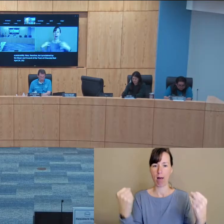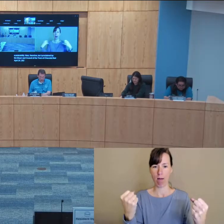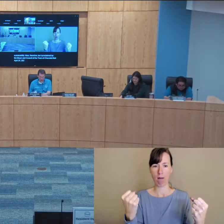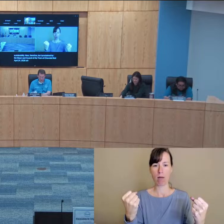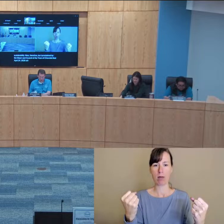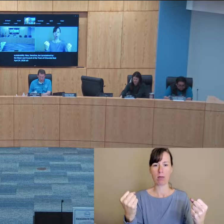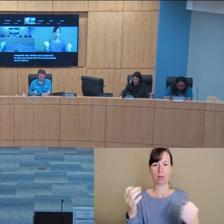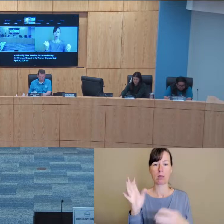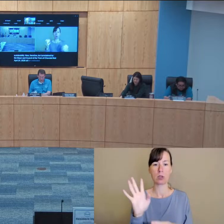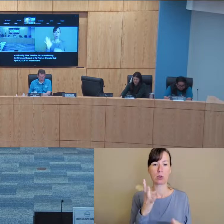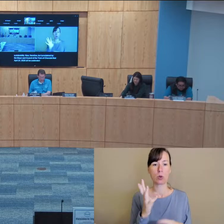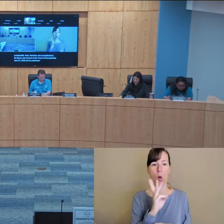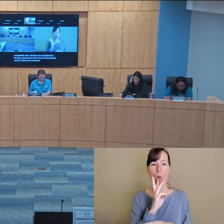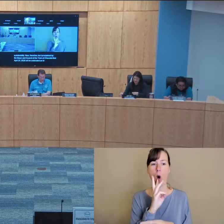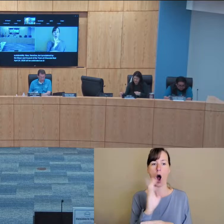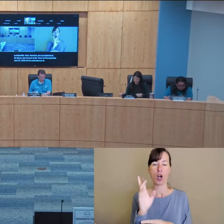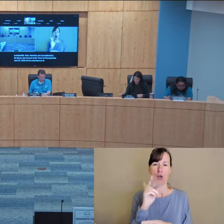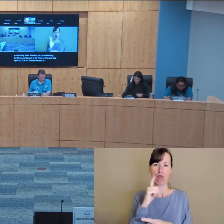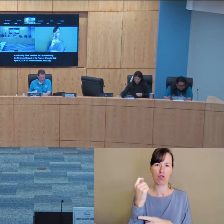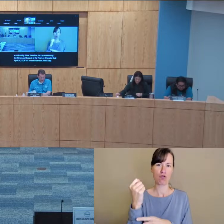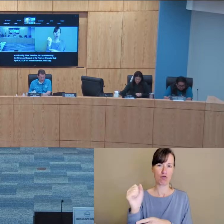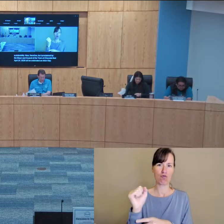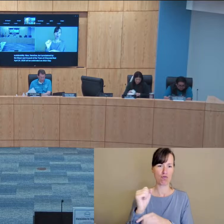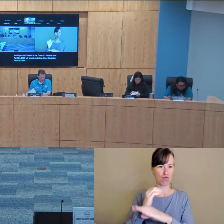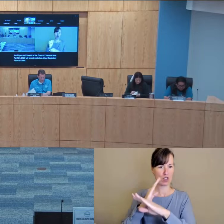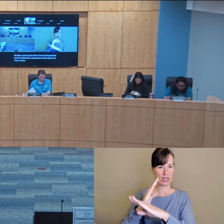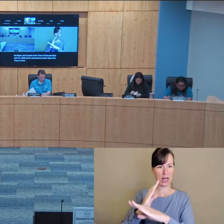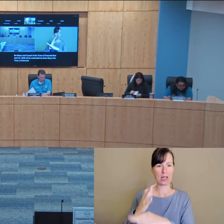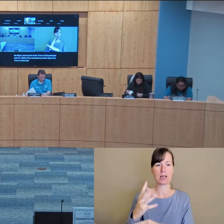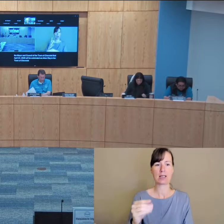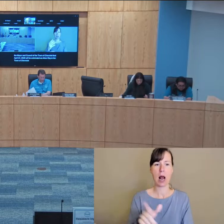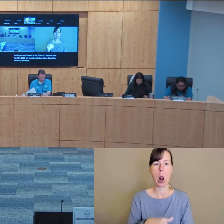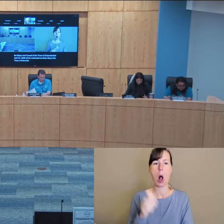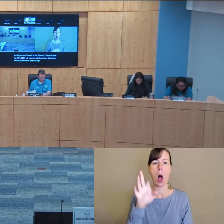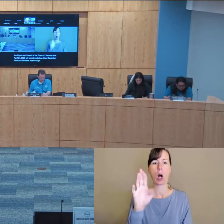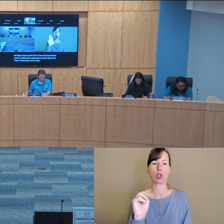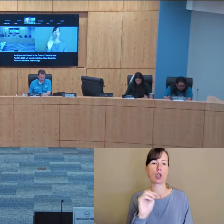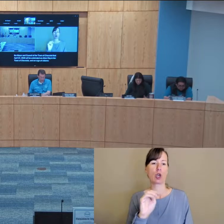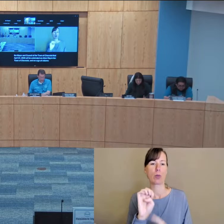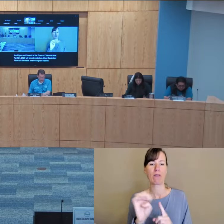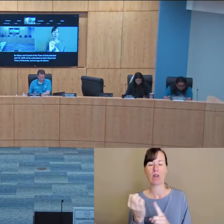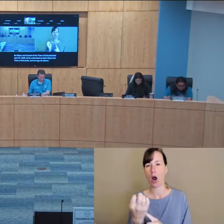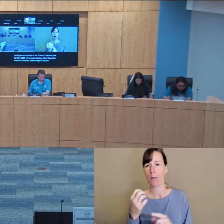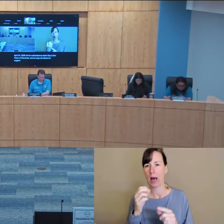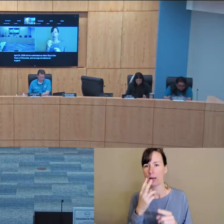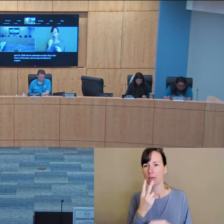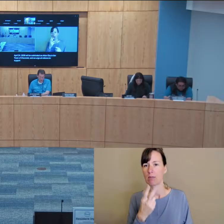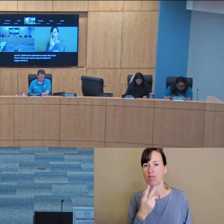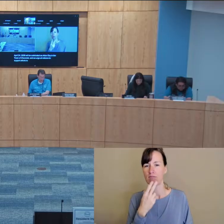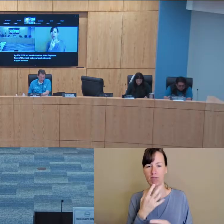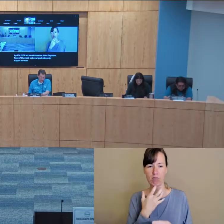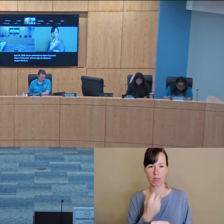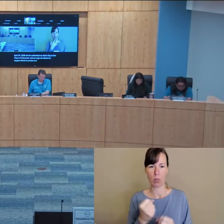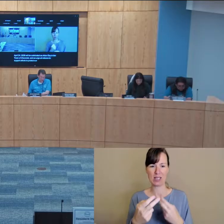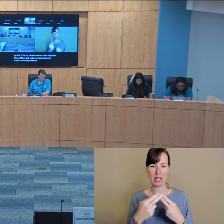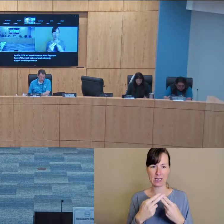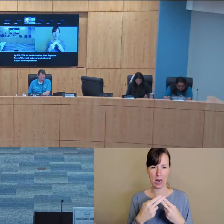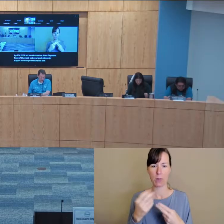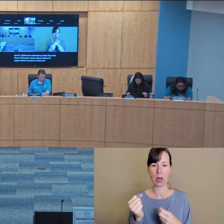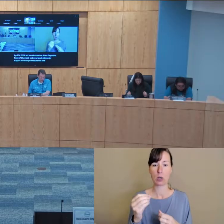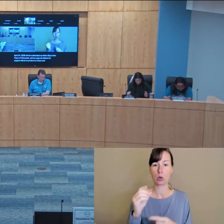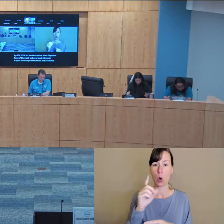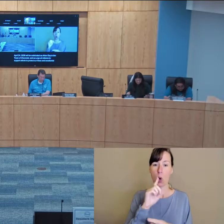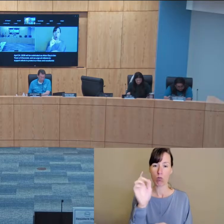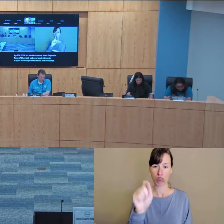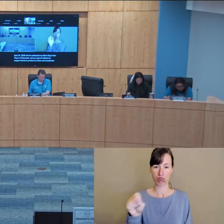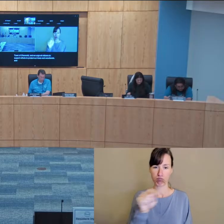be celebrated as Arbor Day in the town of Cheverly. And we urge all citizens to support efforts to protect our trees and woodlands.